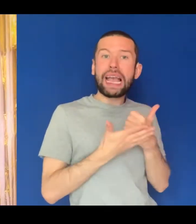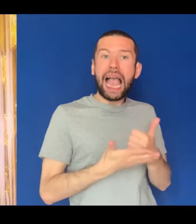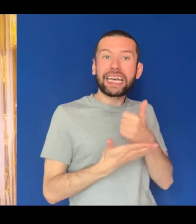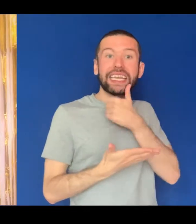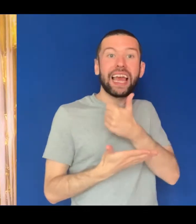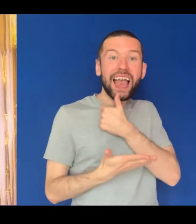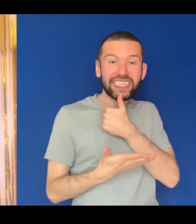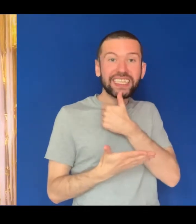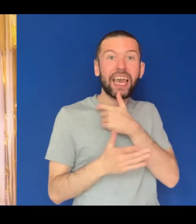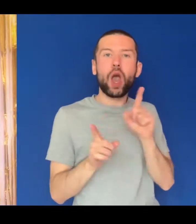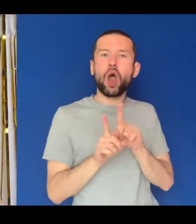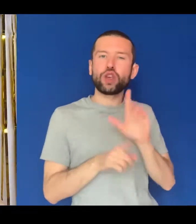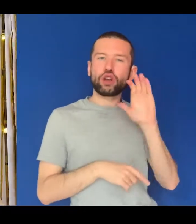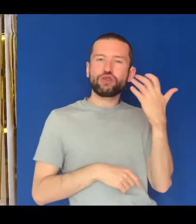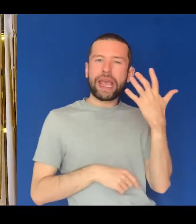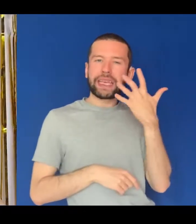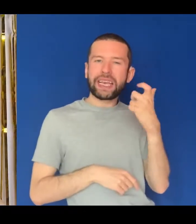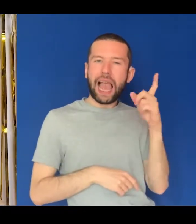cat lady.